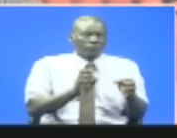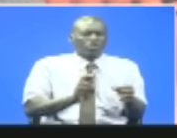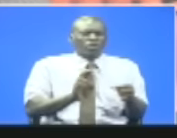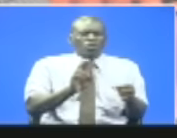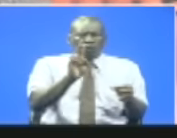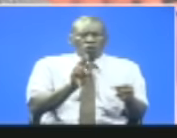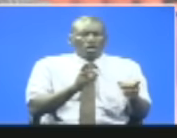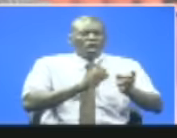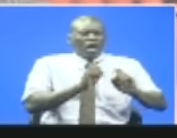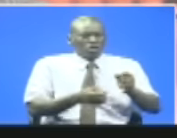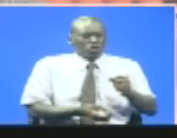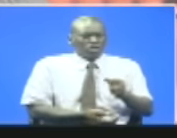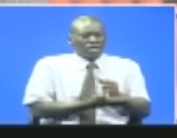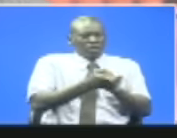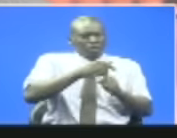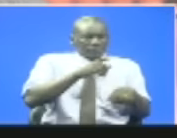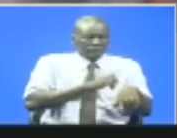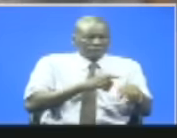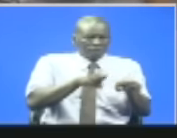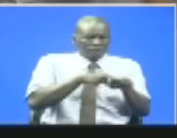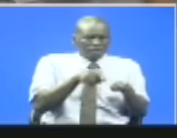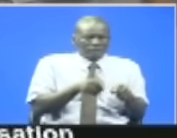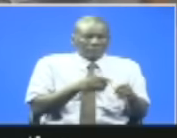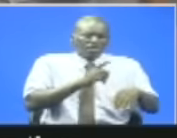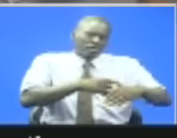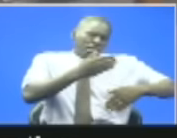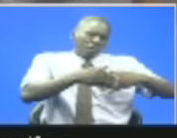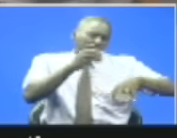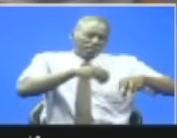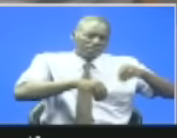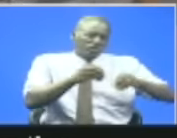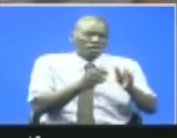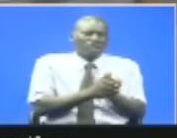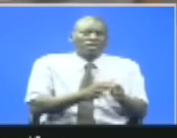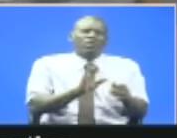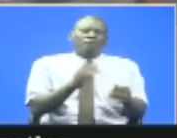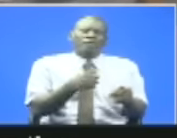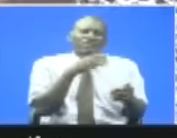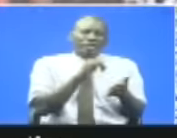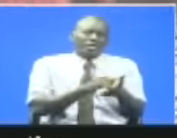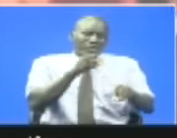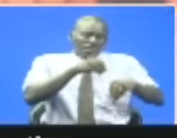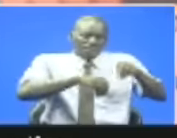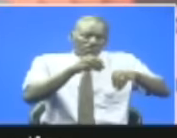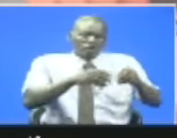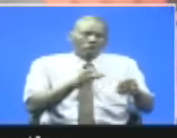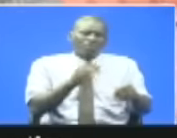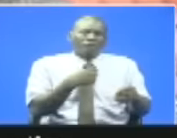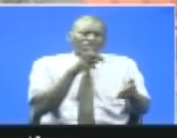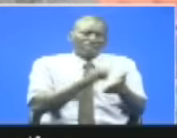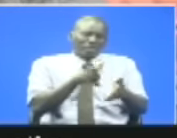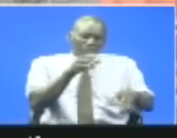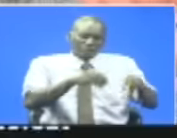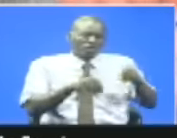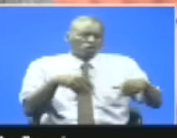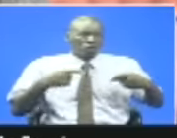helpful at a time like this, okay. When we are very close to the elections. And by saying that the election will be, this election, people